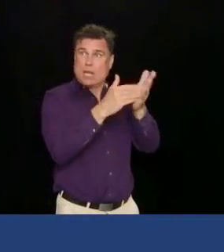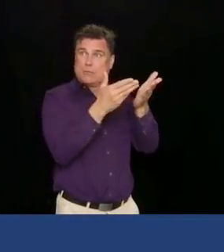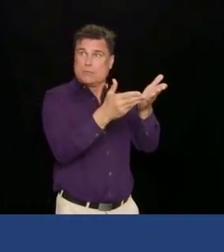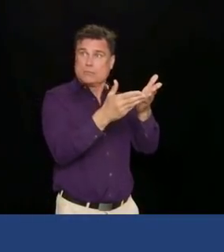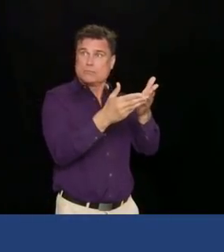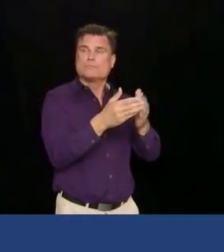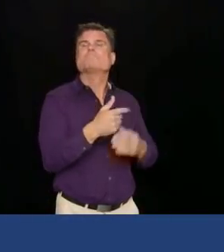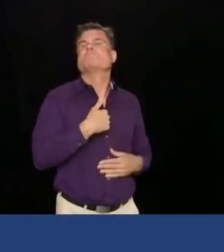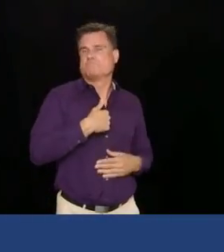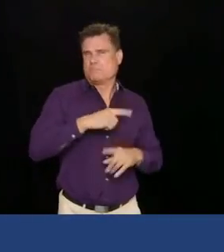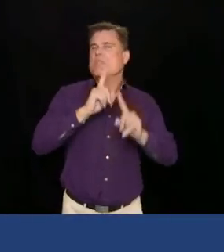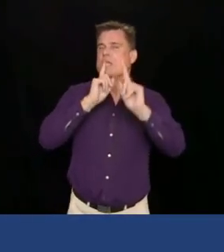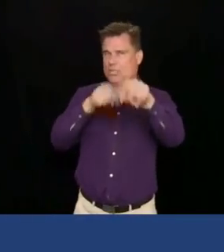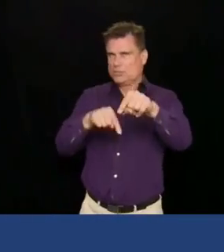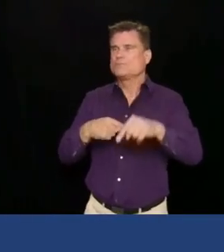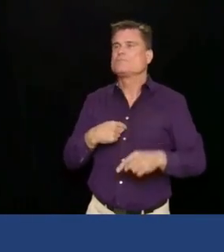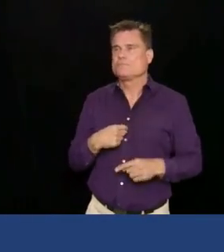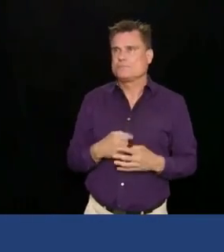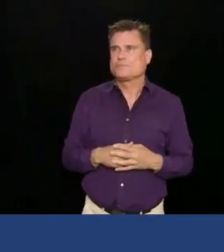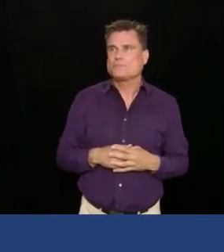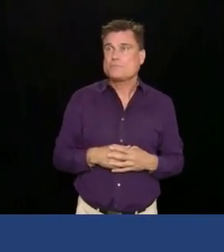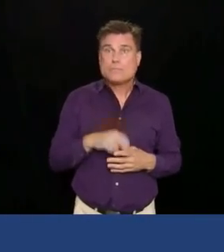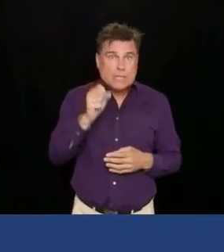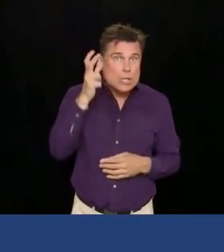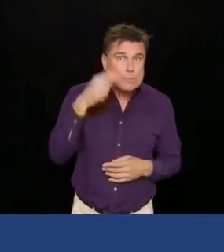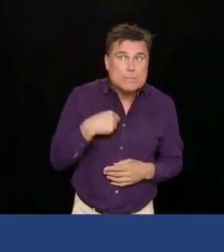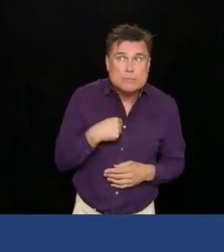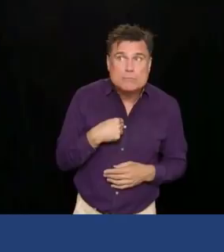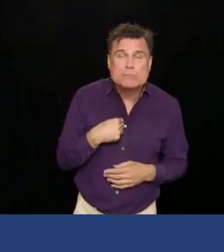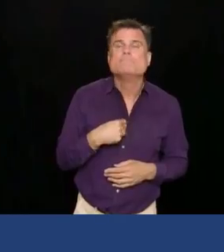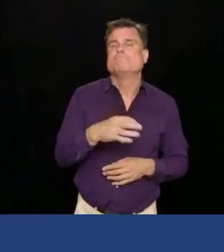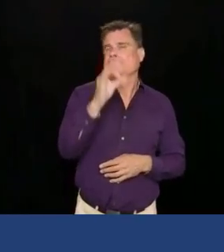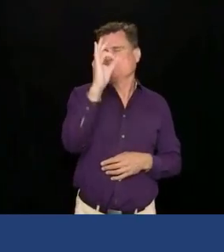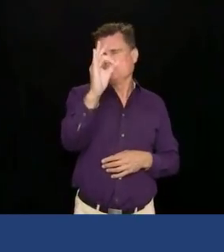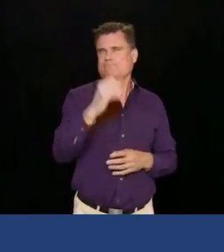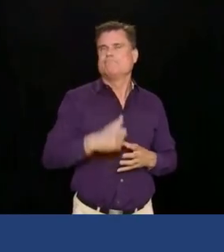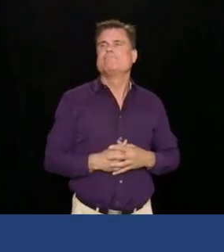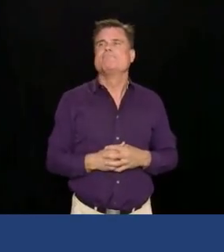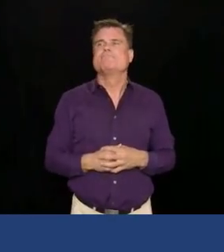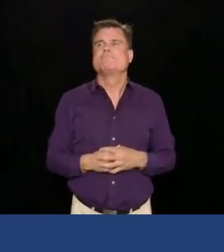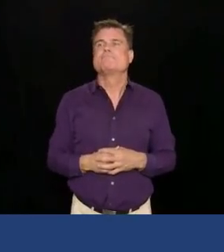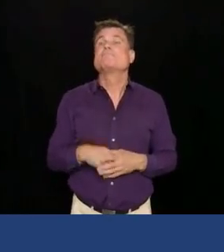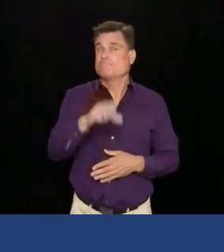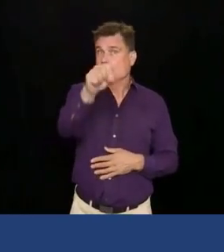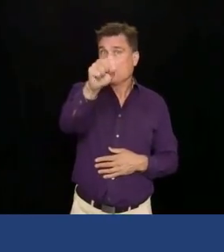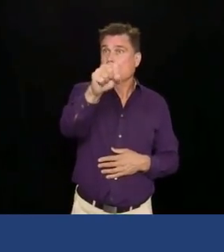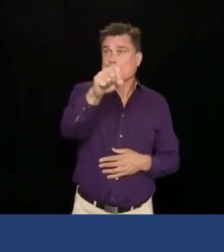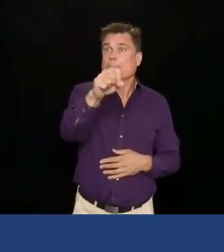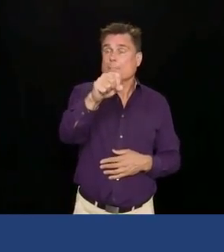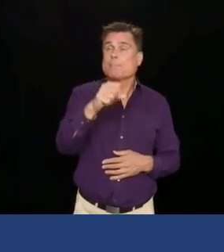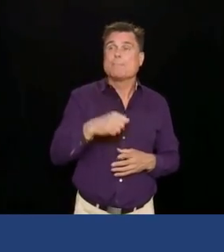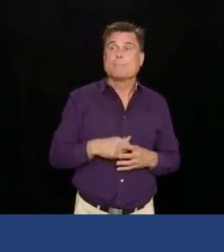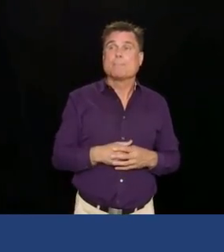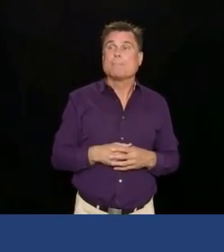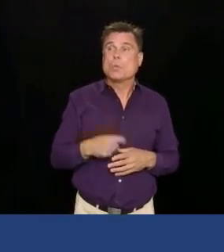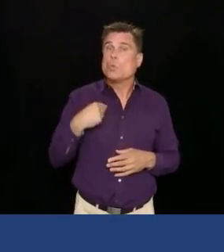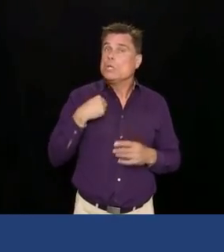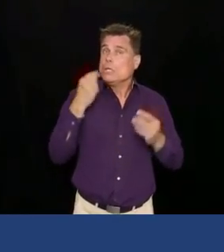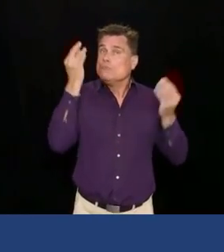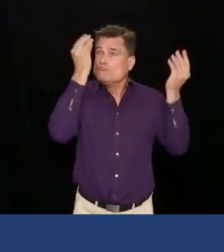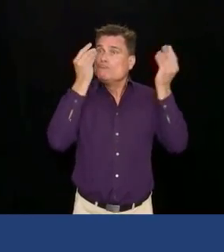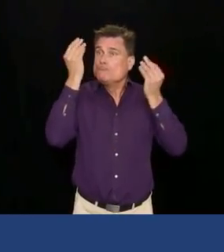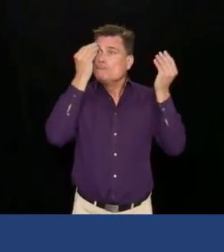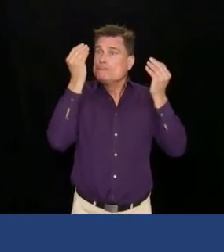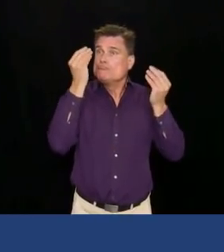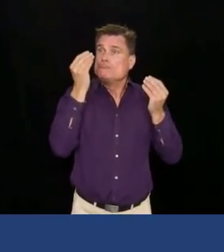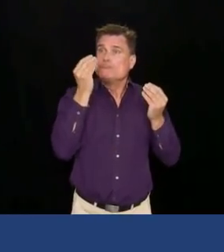Hi, can you hear me okay? Yep. Oh, great. Yes, we are looking to use